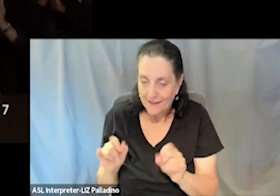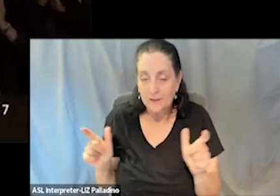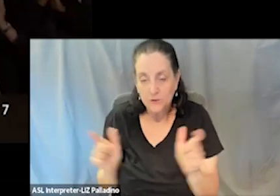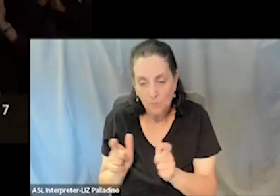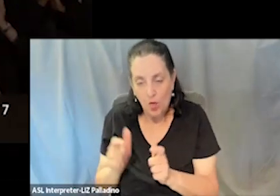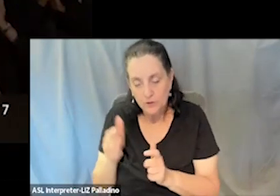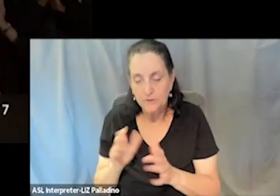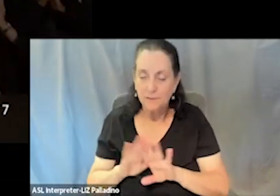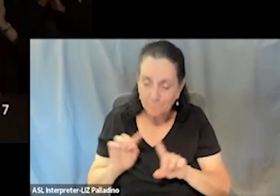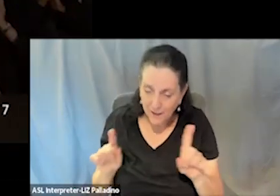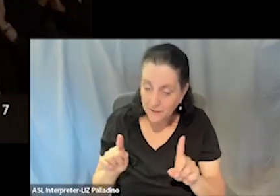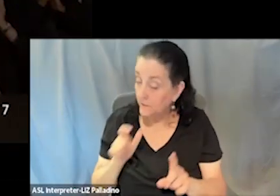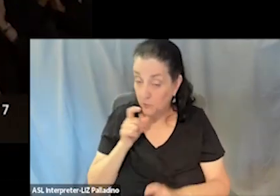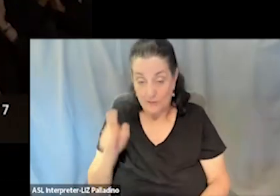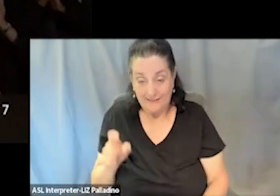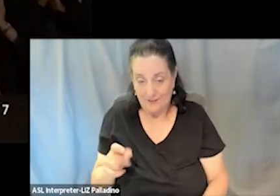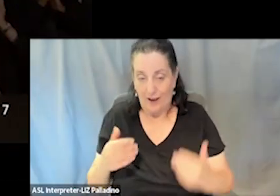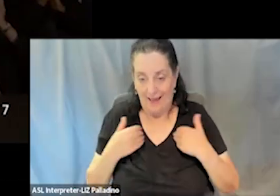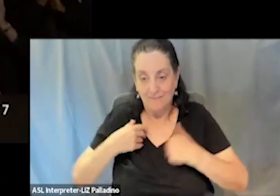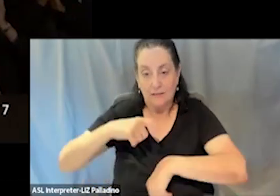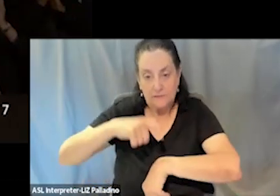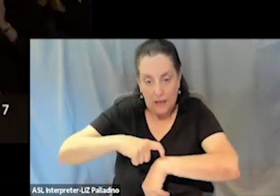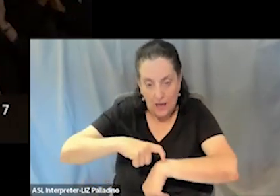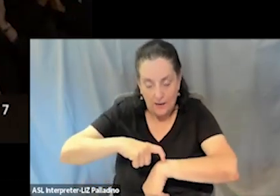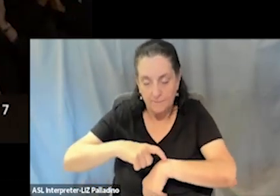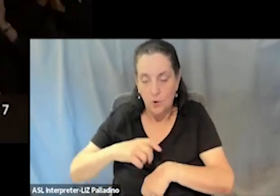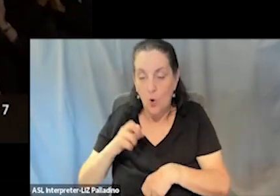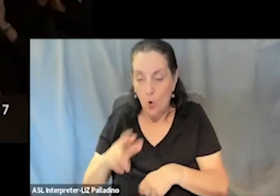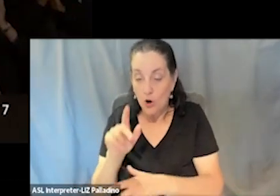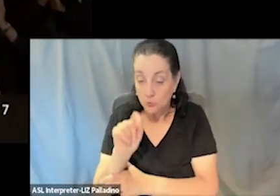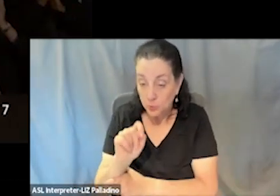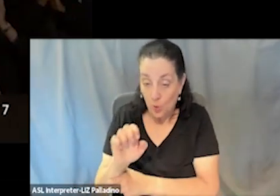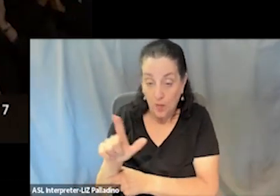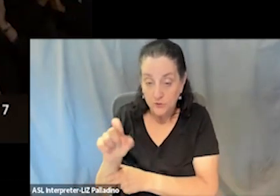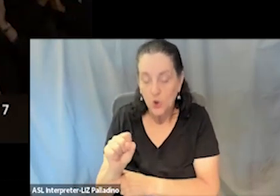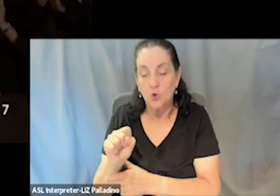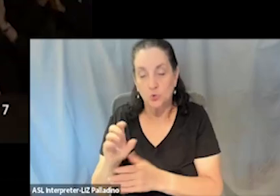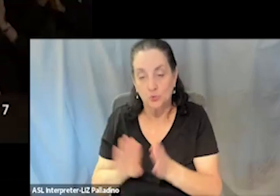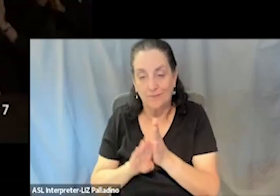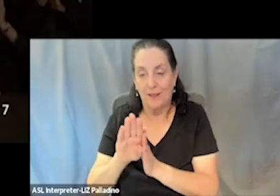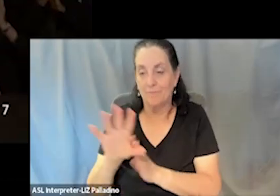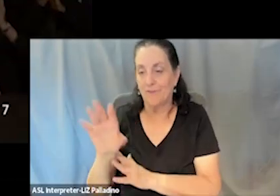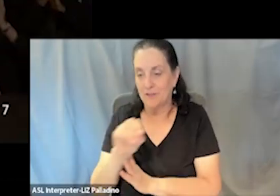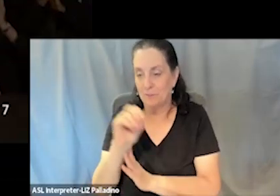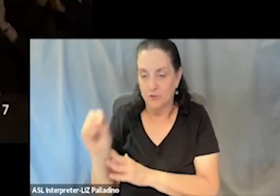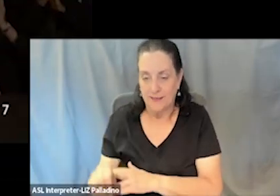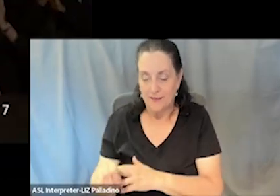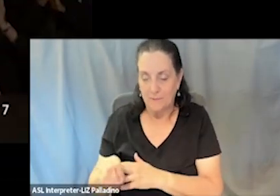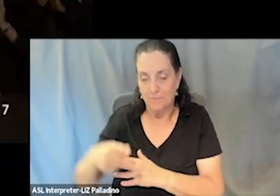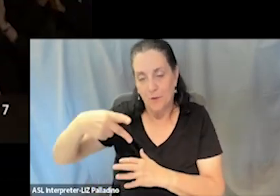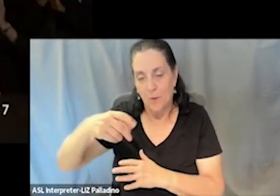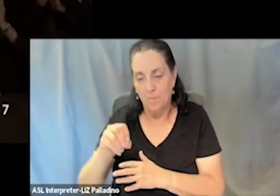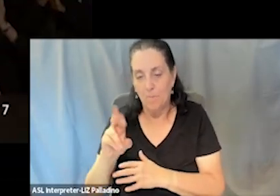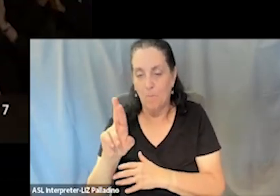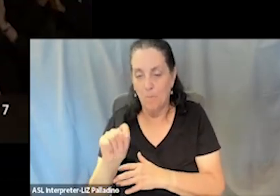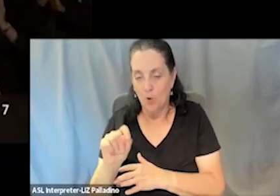organizations. You don't necessarily have the time, bandwidth, tools to develop a 50-person donor portfolio. But I